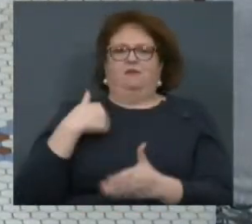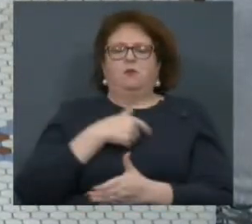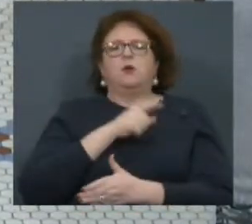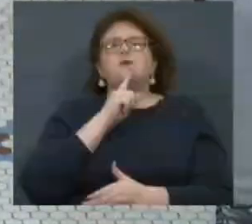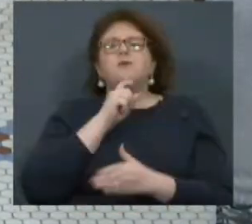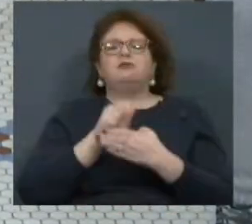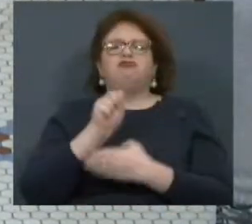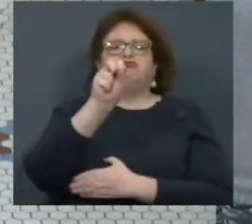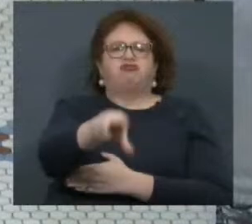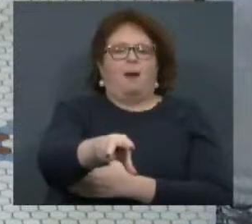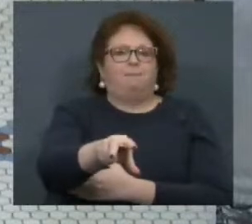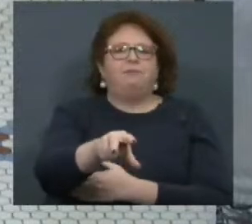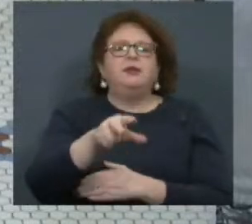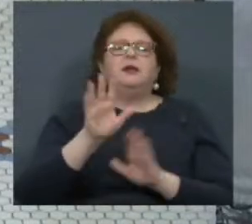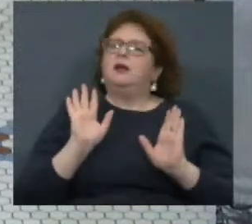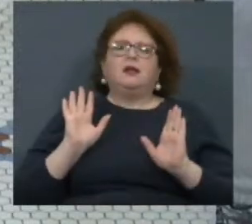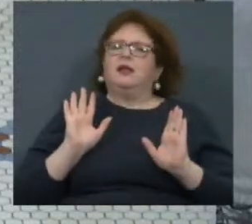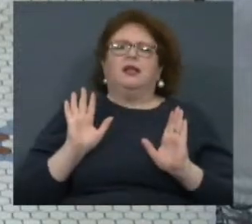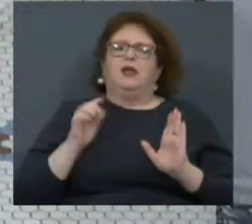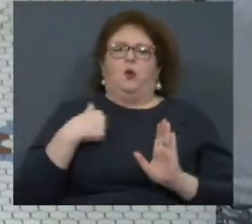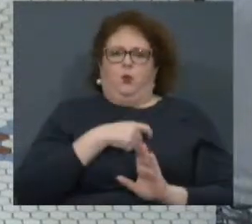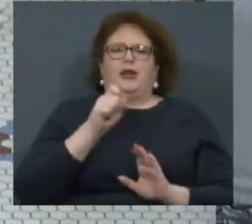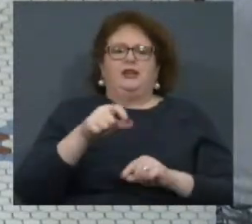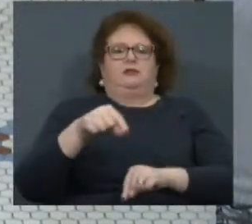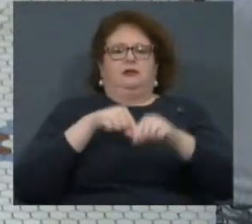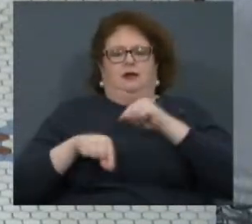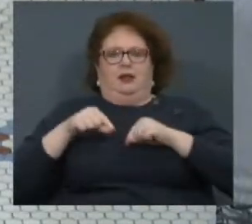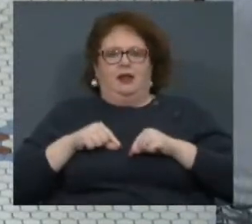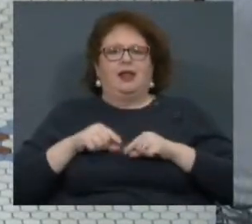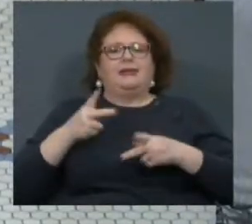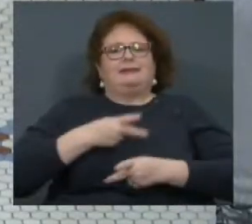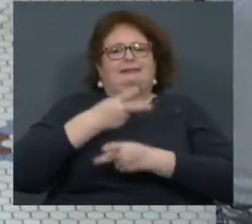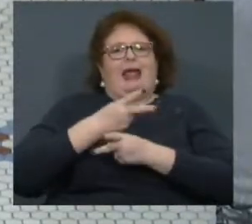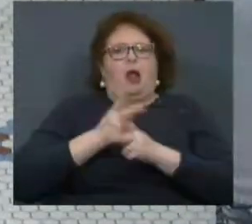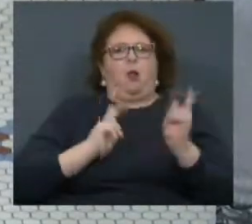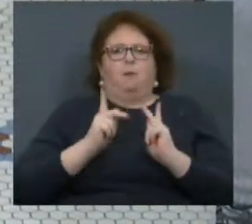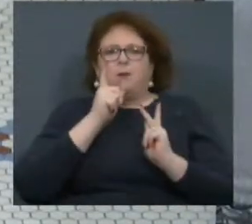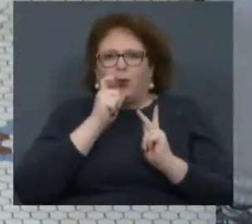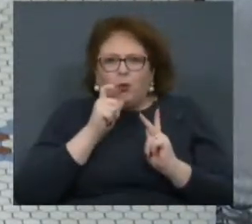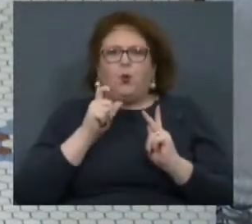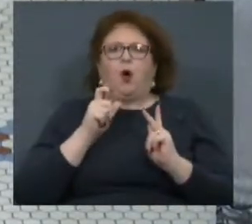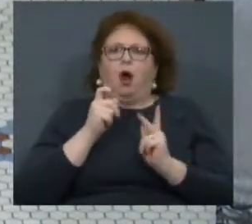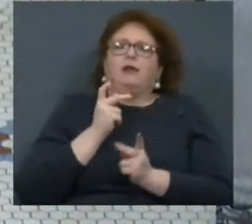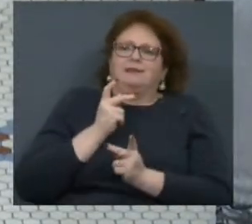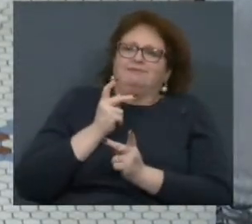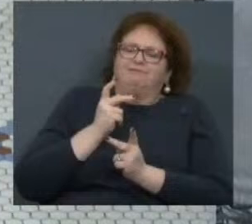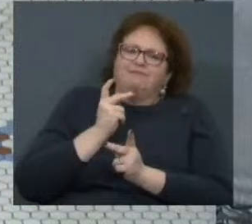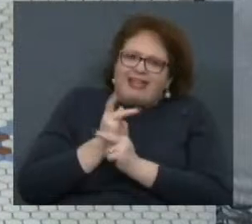time to talk to the community and the people who are actually doing the work as well. So yeah, that is just